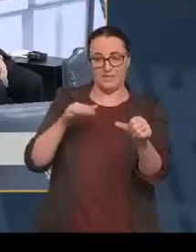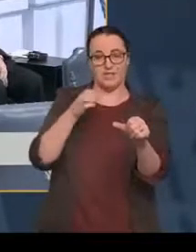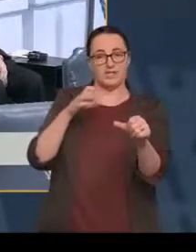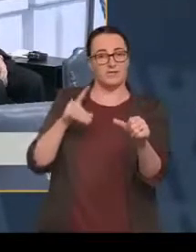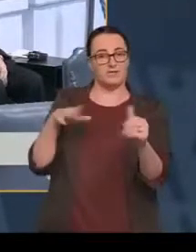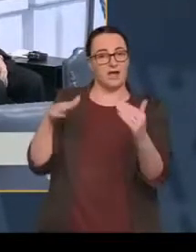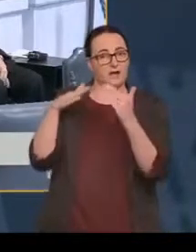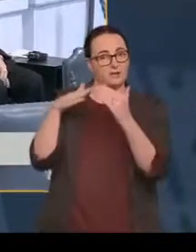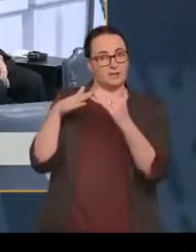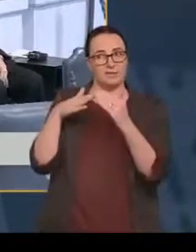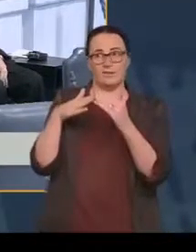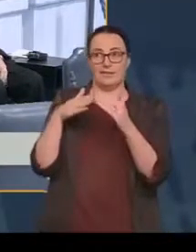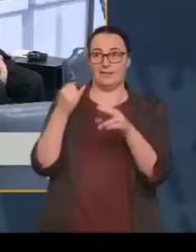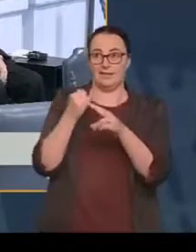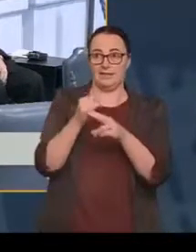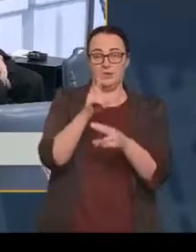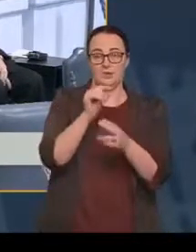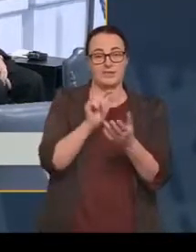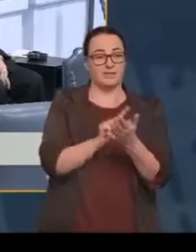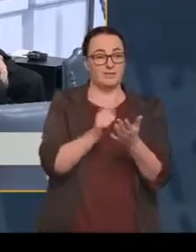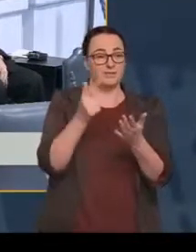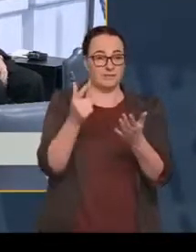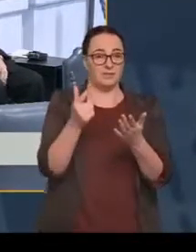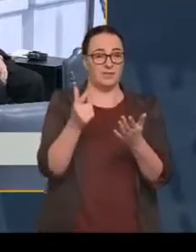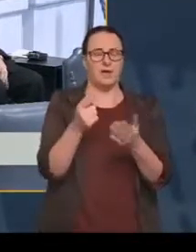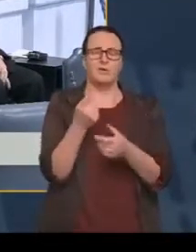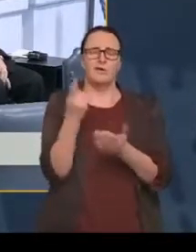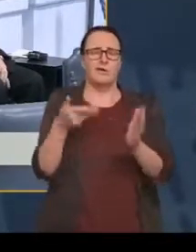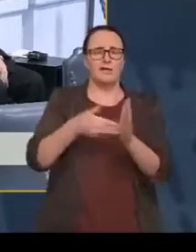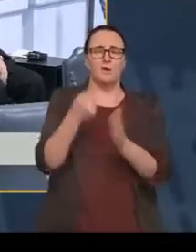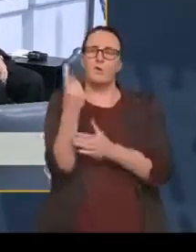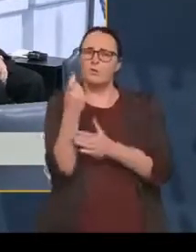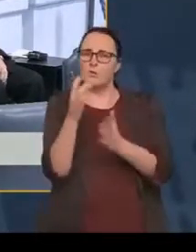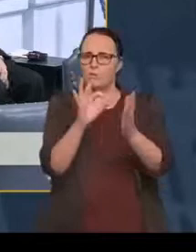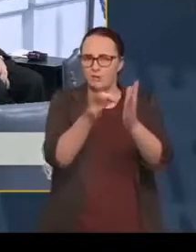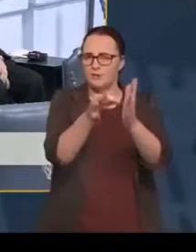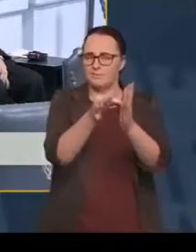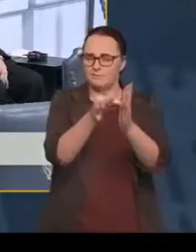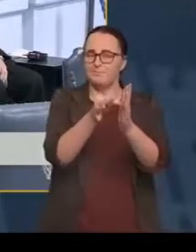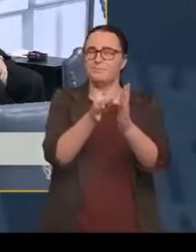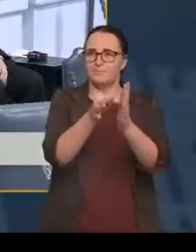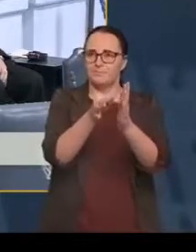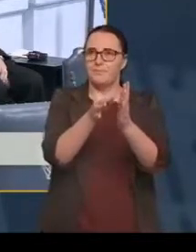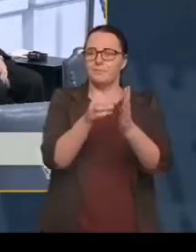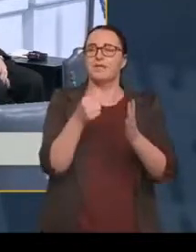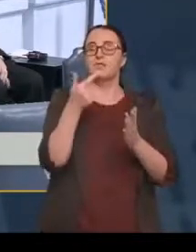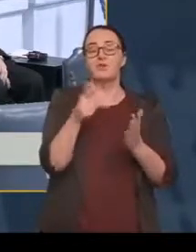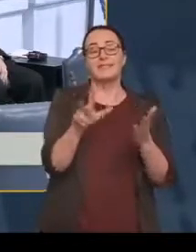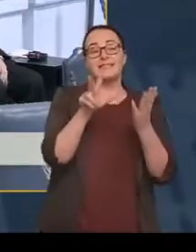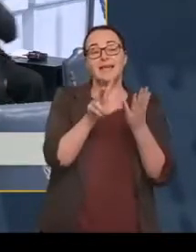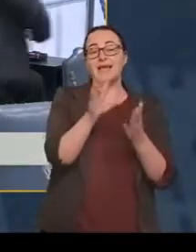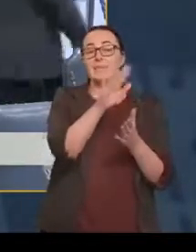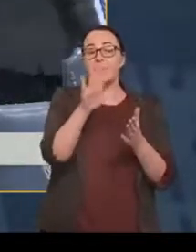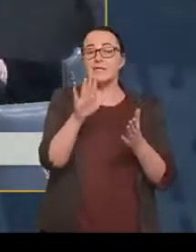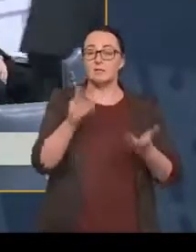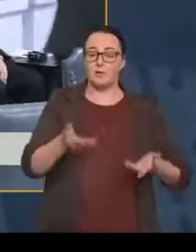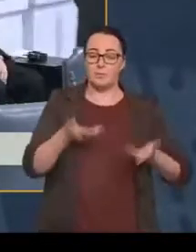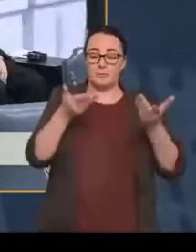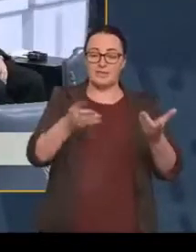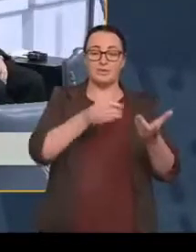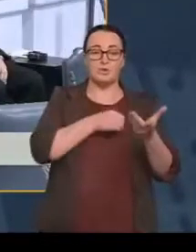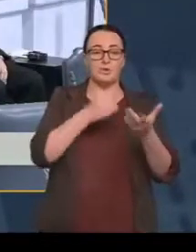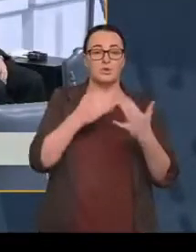the Seanad in 2017. And I think that's important. And I want to make one other point, that there were 28 bills